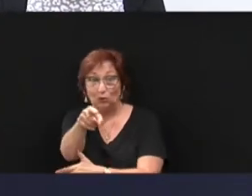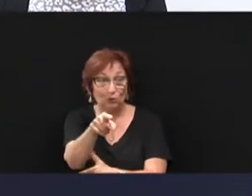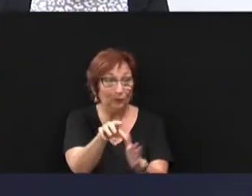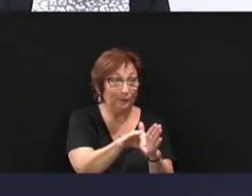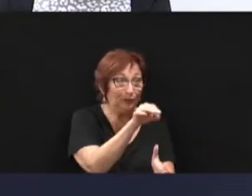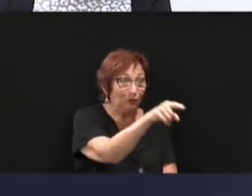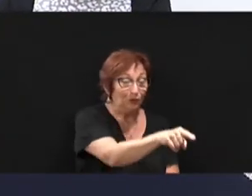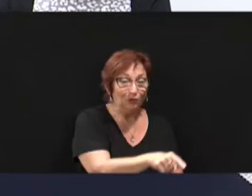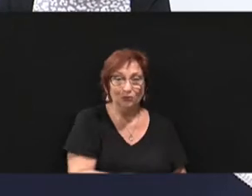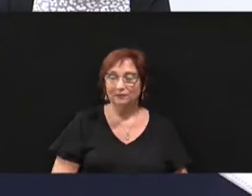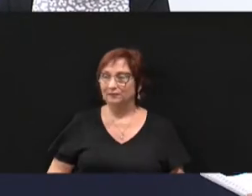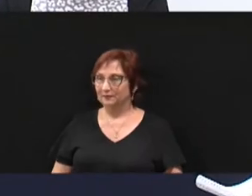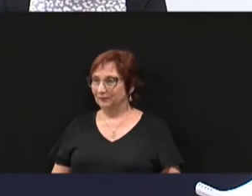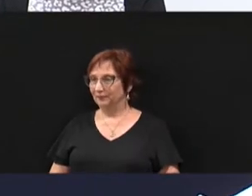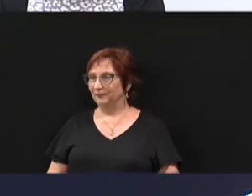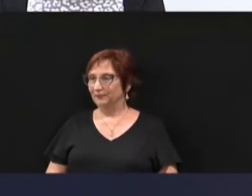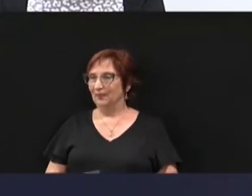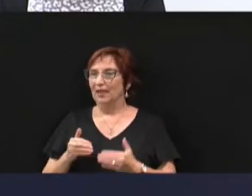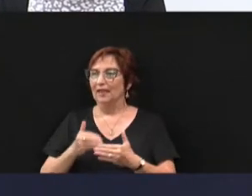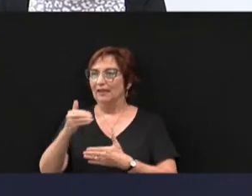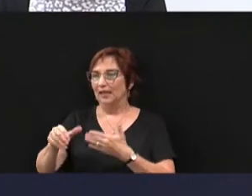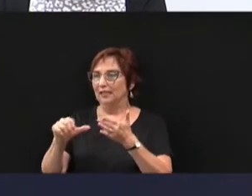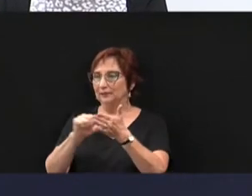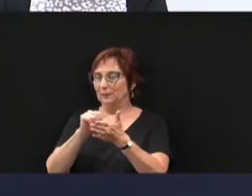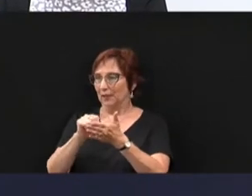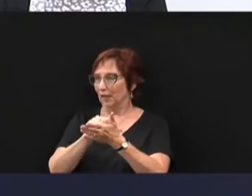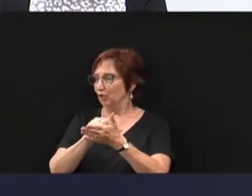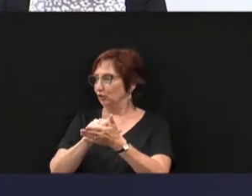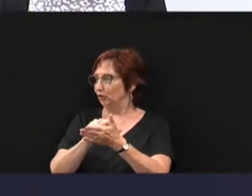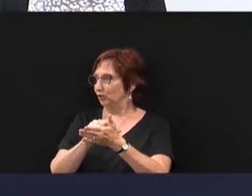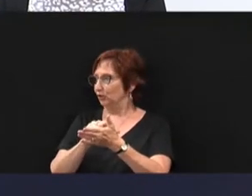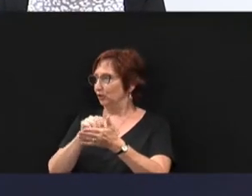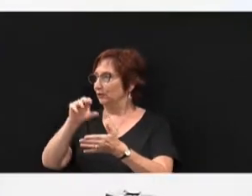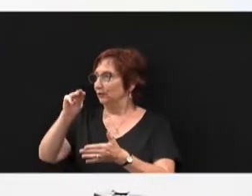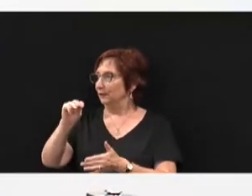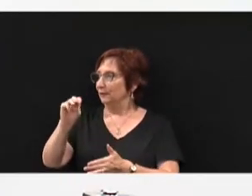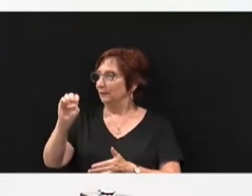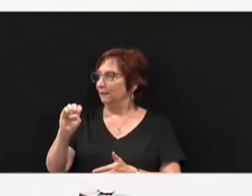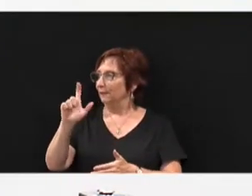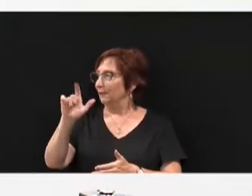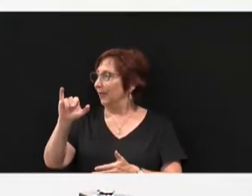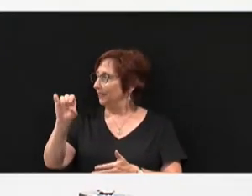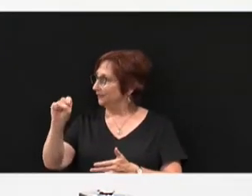Okay. The next page, Melissa.